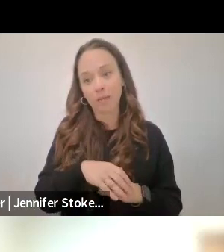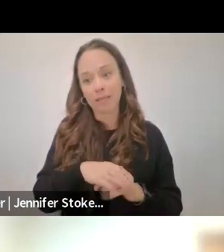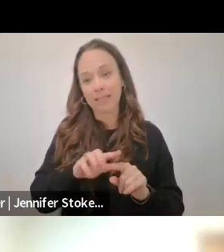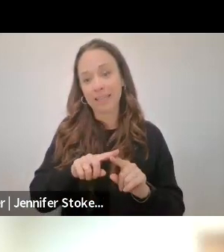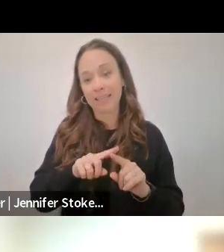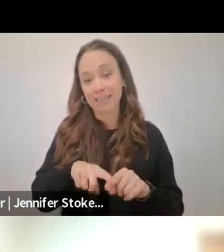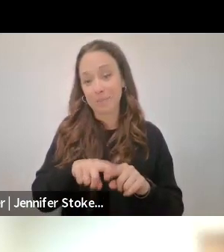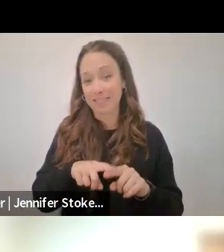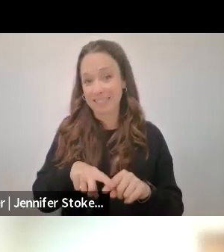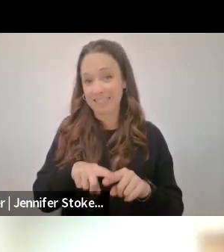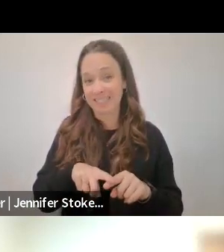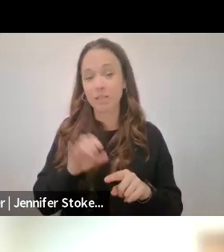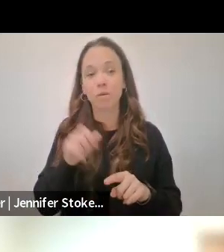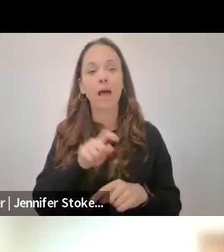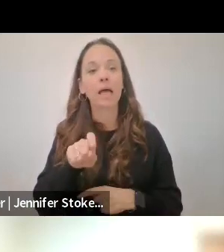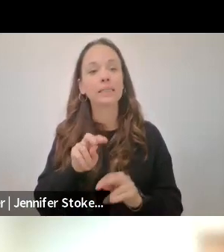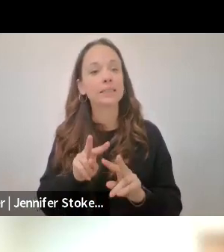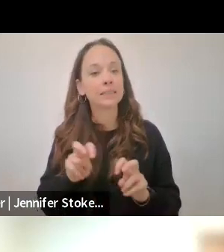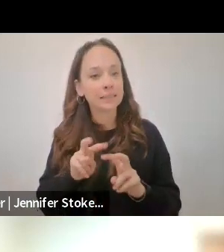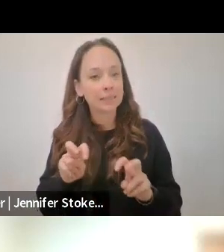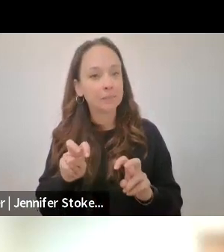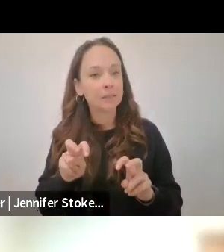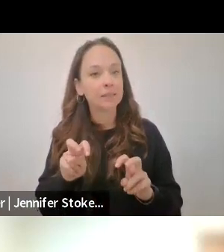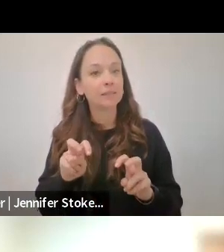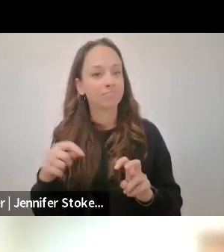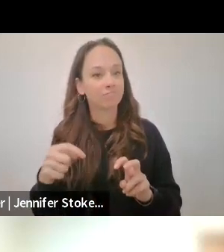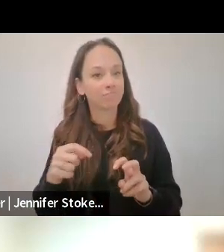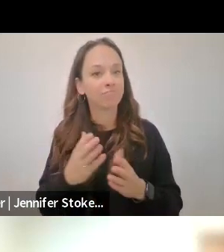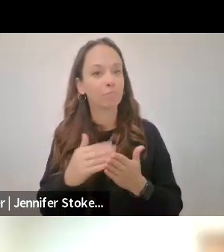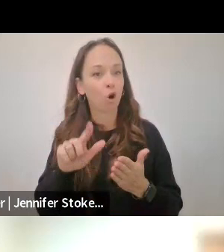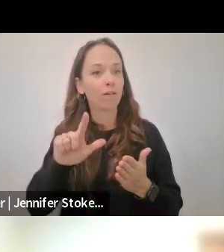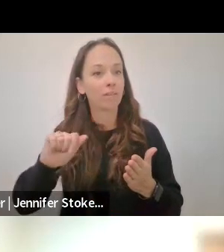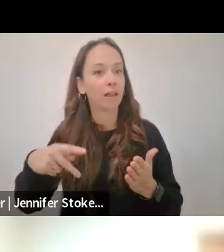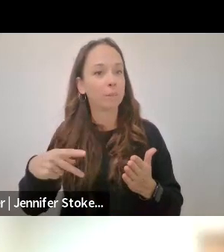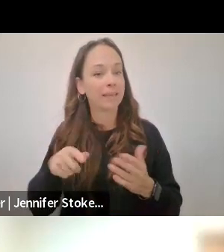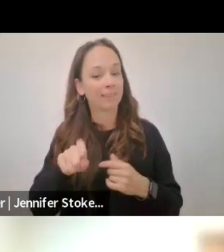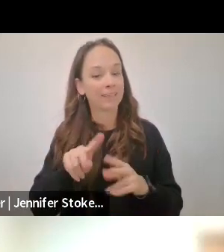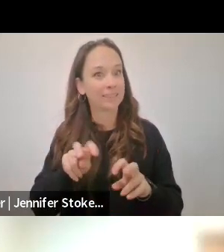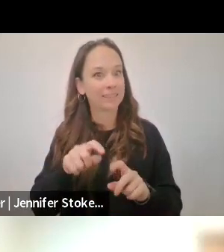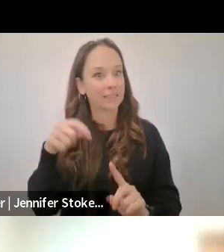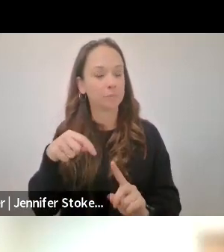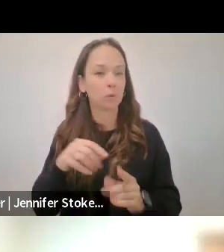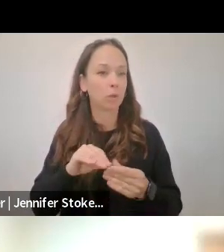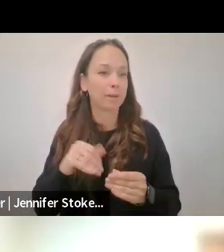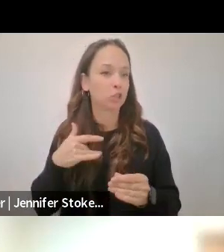where the needs assessment part of the language access plan that we talked about earlier,